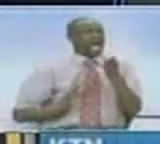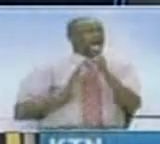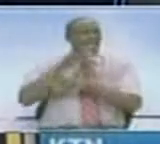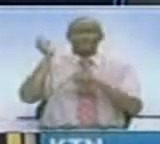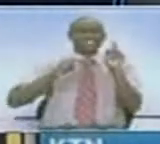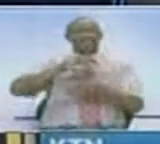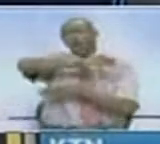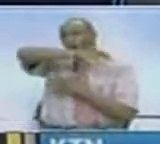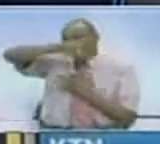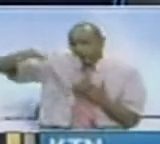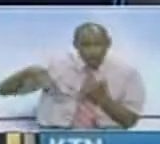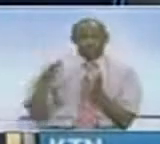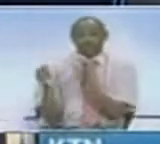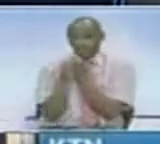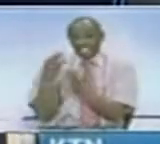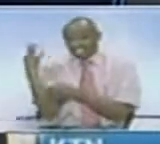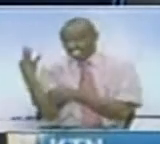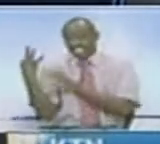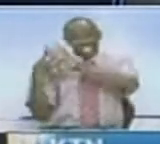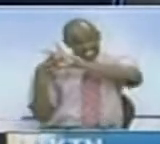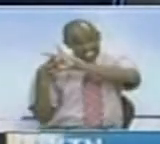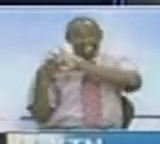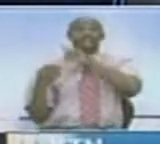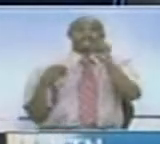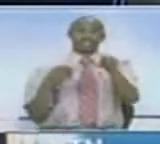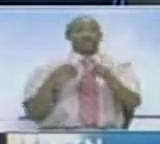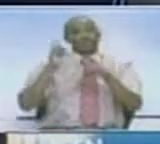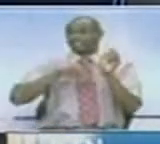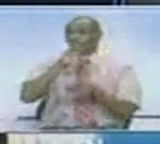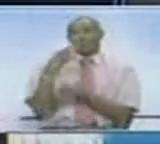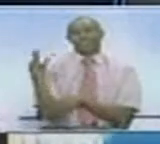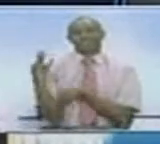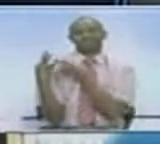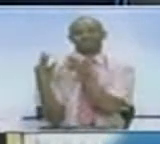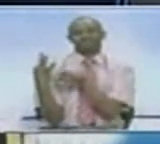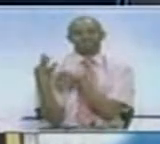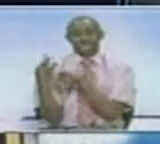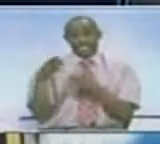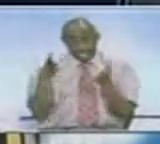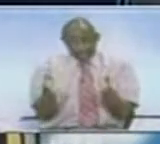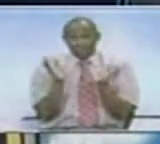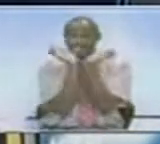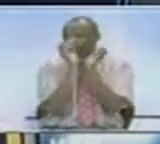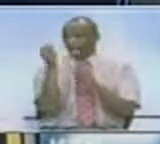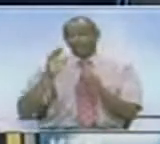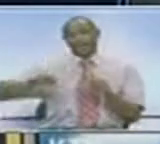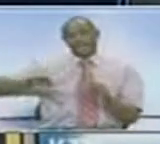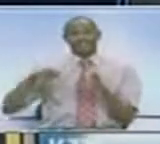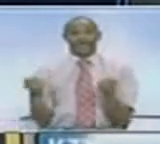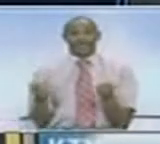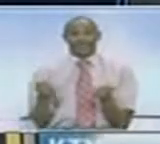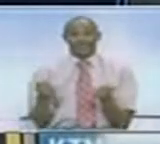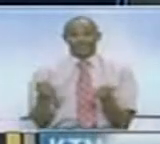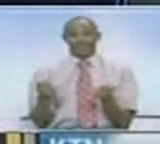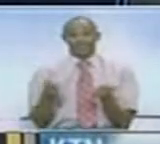expensive than all those 3 combined. Now, some of the stadia are still incomplete,